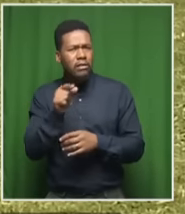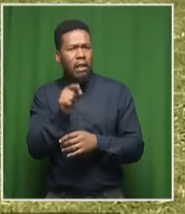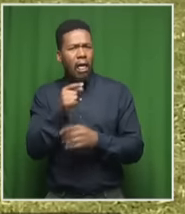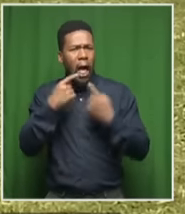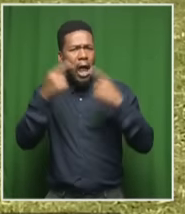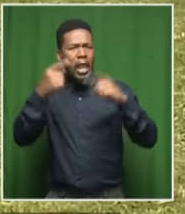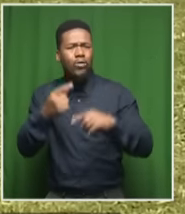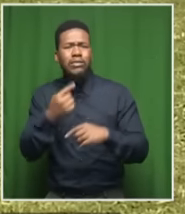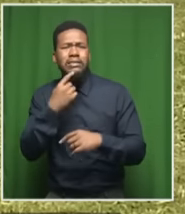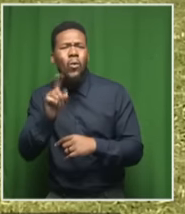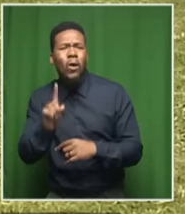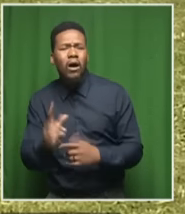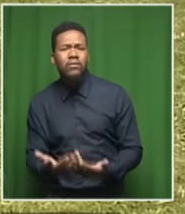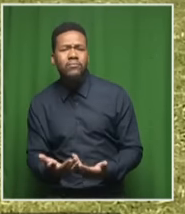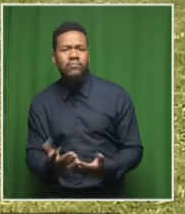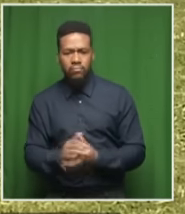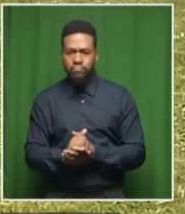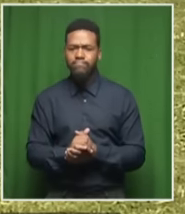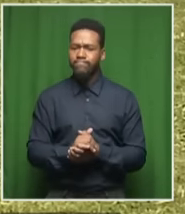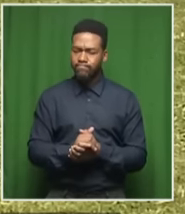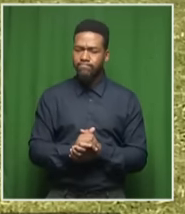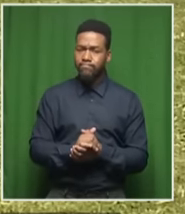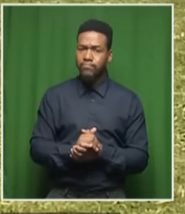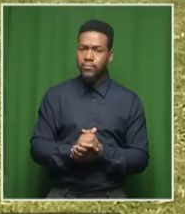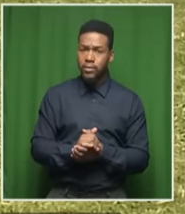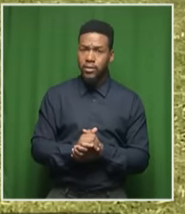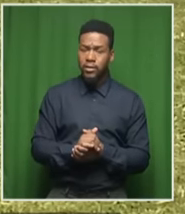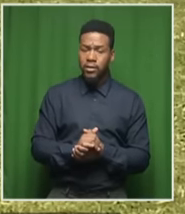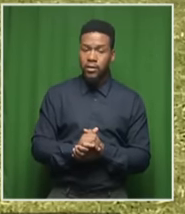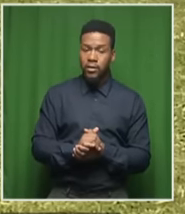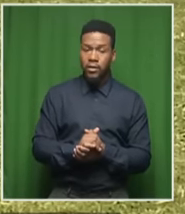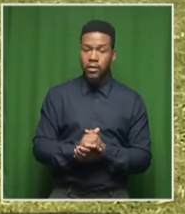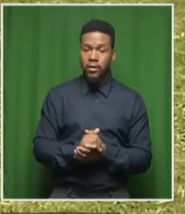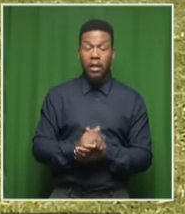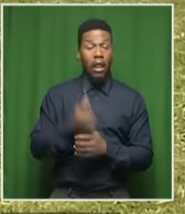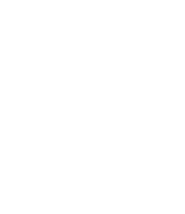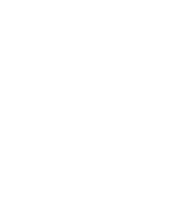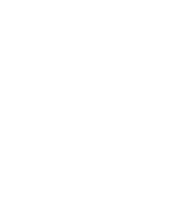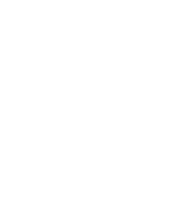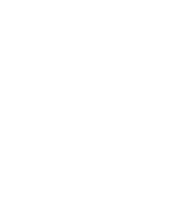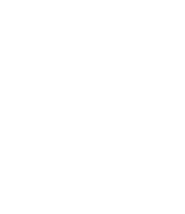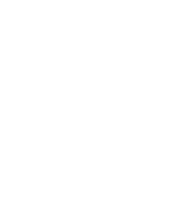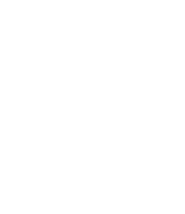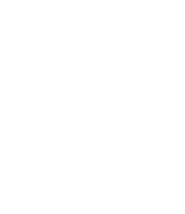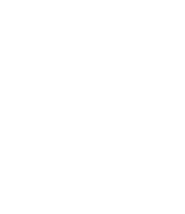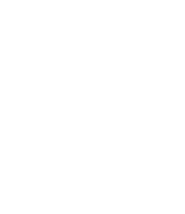announcement, that much anticipated announcement, will be later on today.